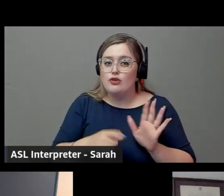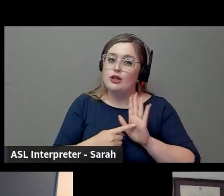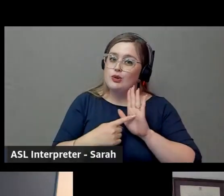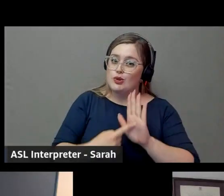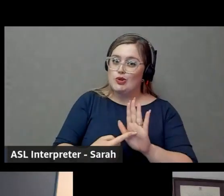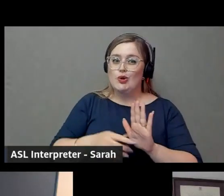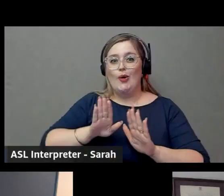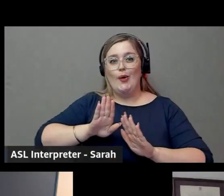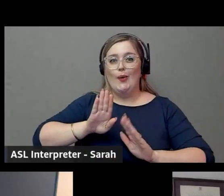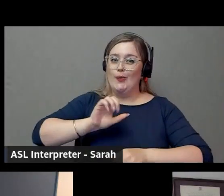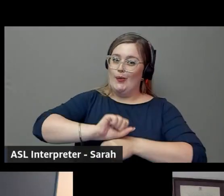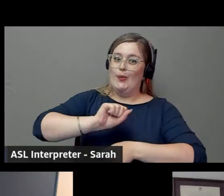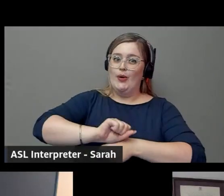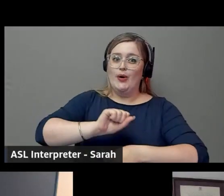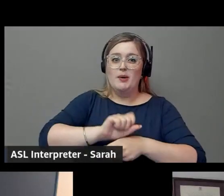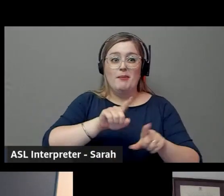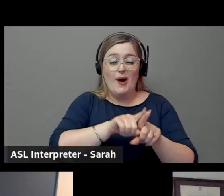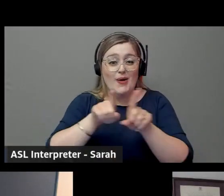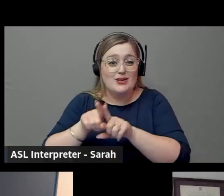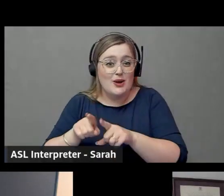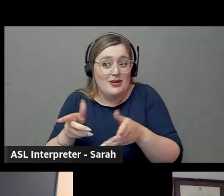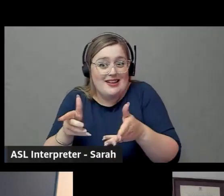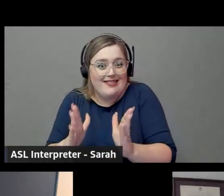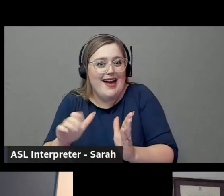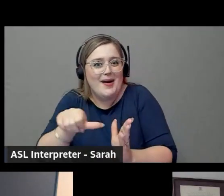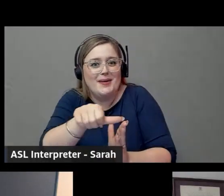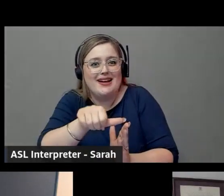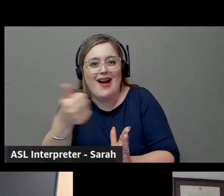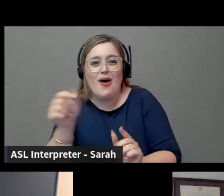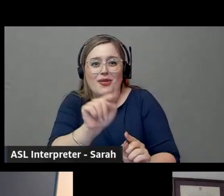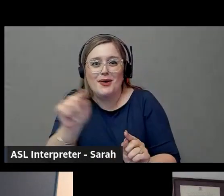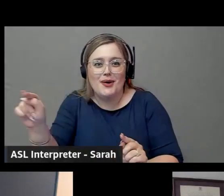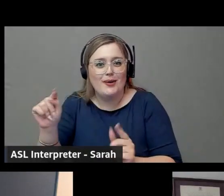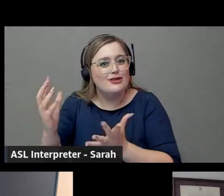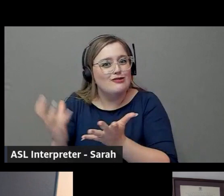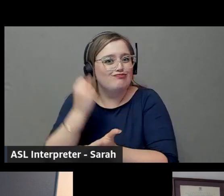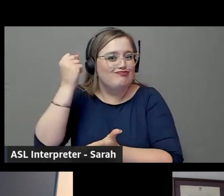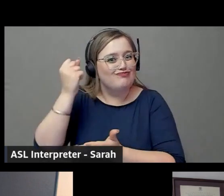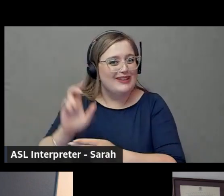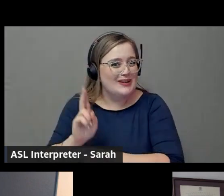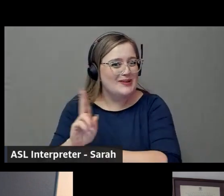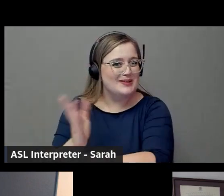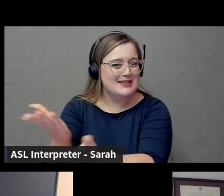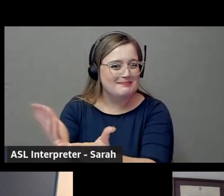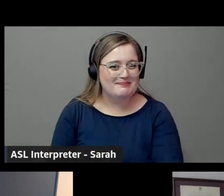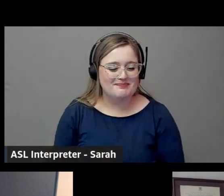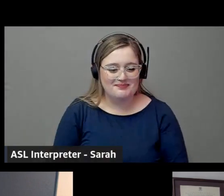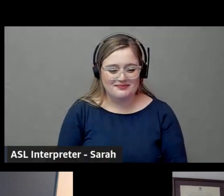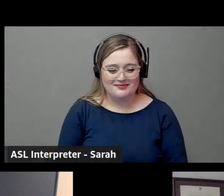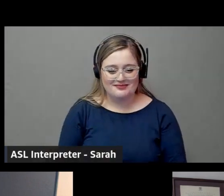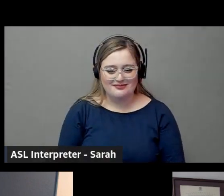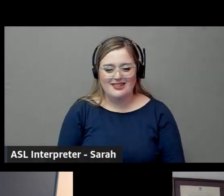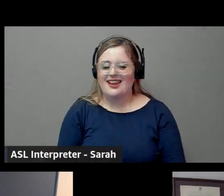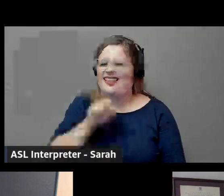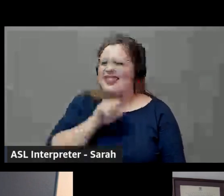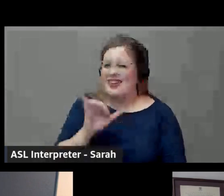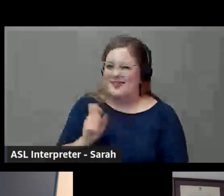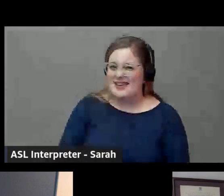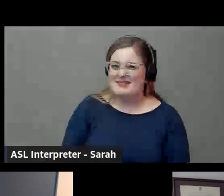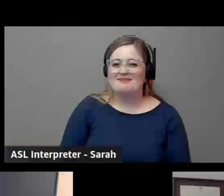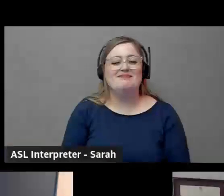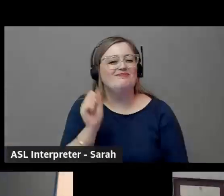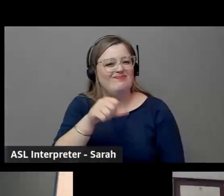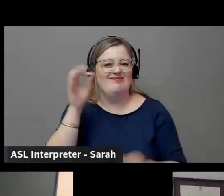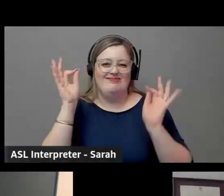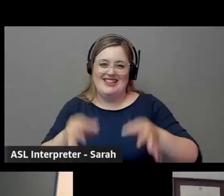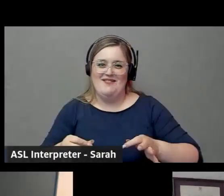as it is enabling other people to go take advantage of it. I love it. Absolutely. It's been